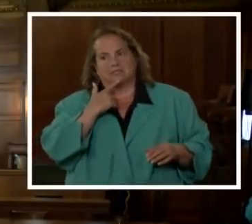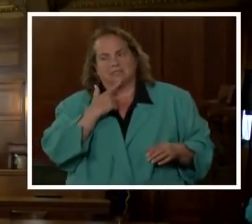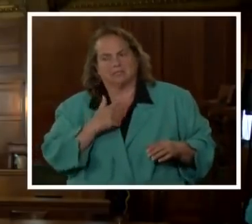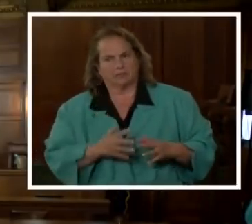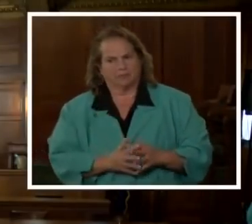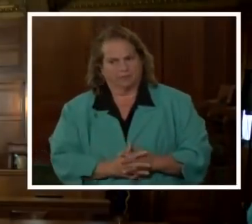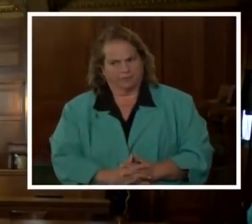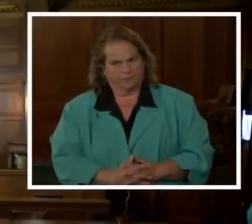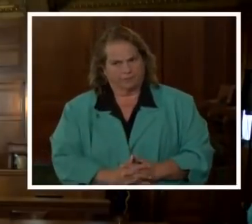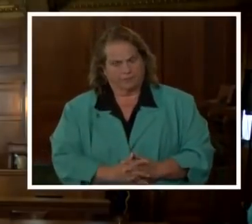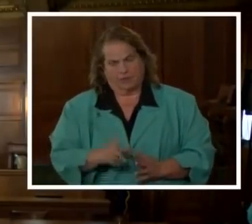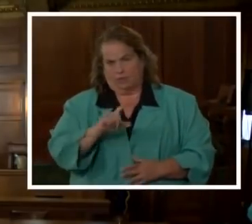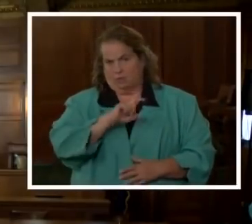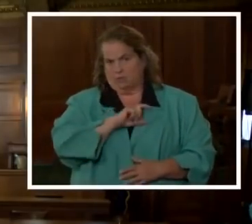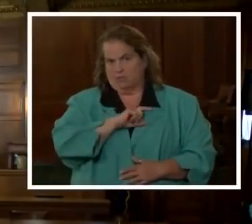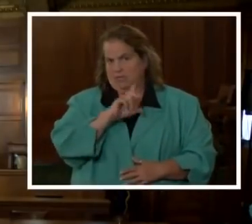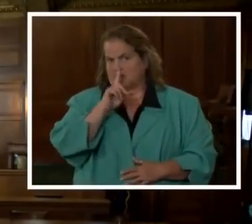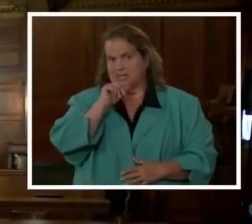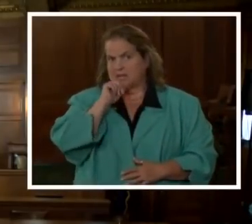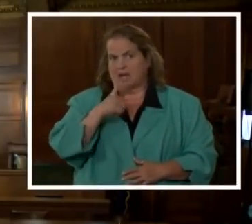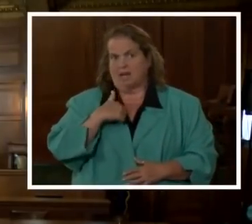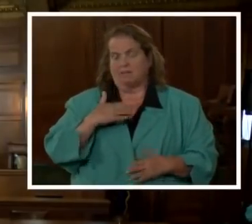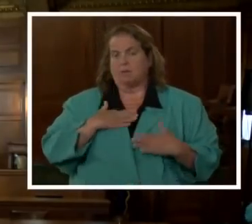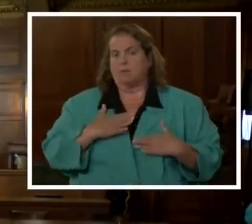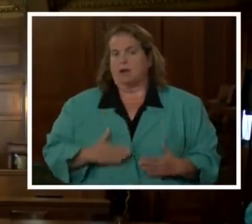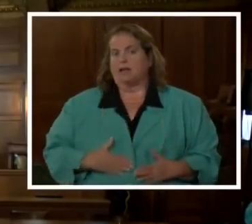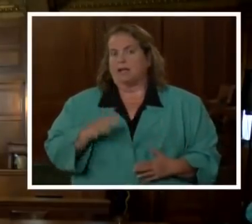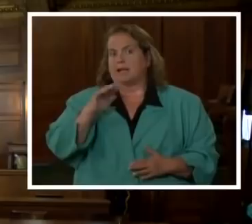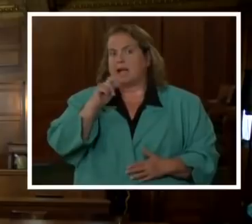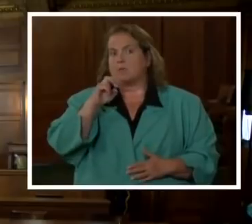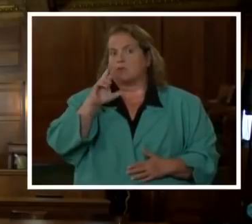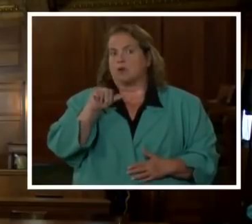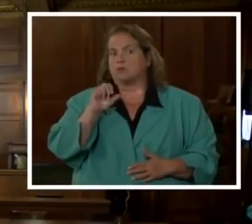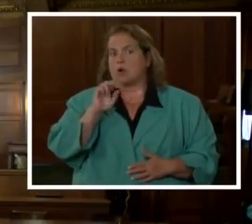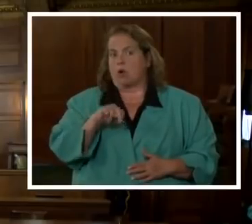You often said that enough federal people don't have